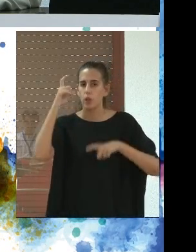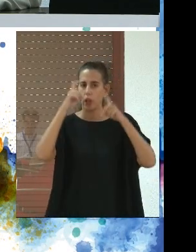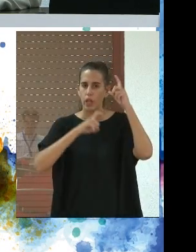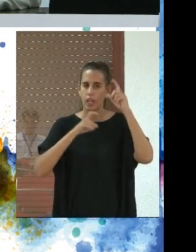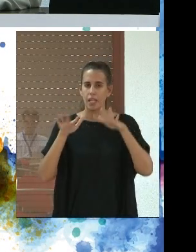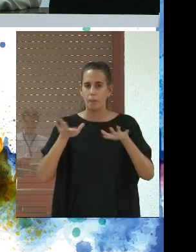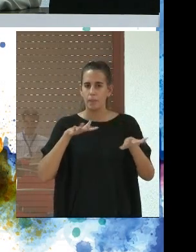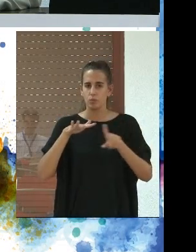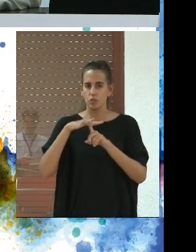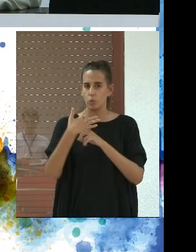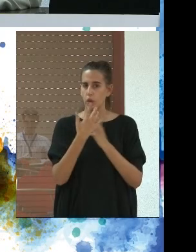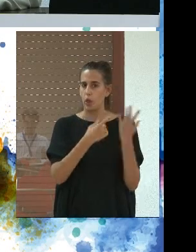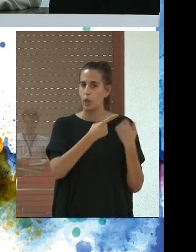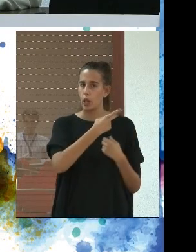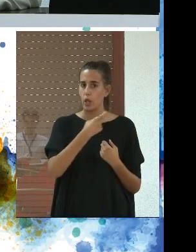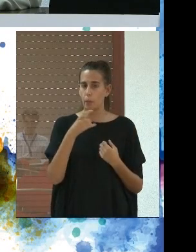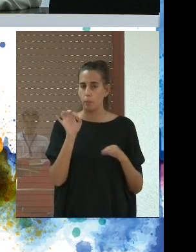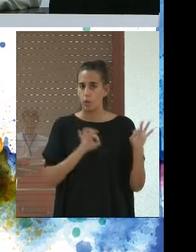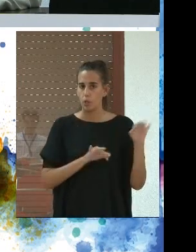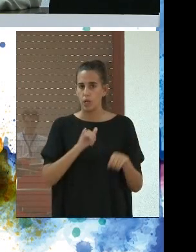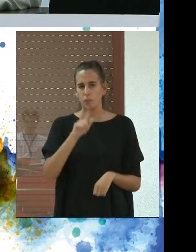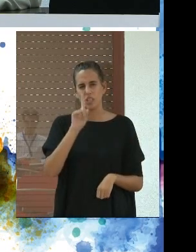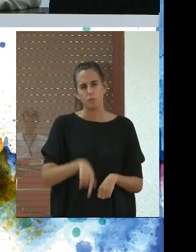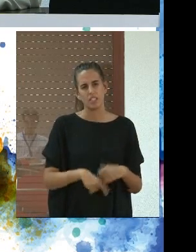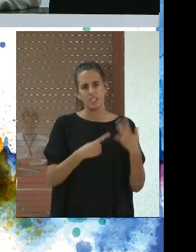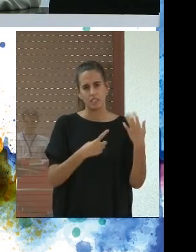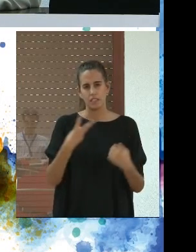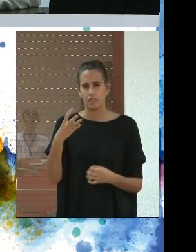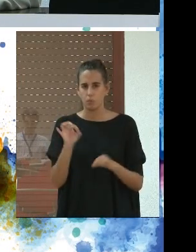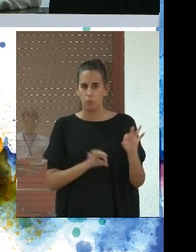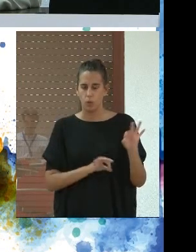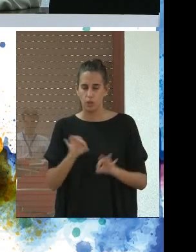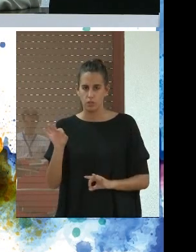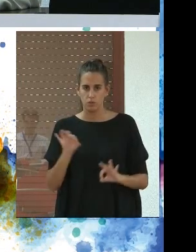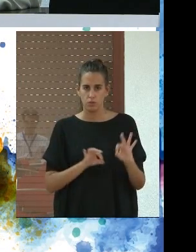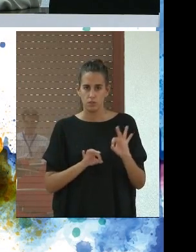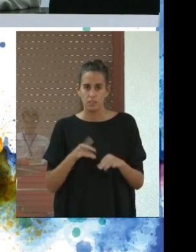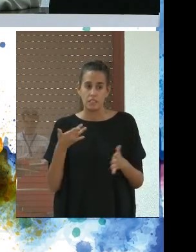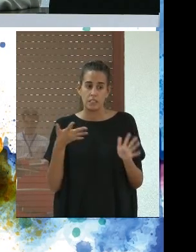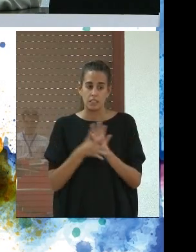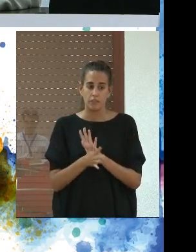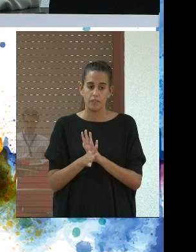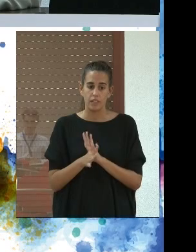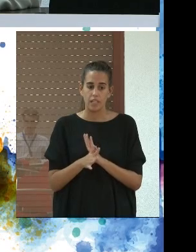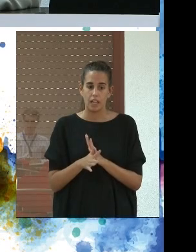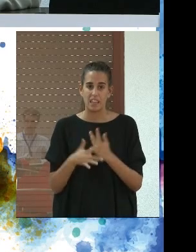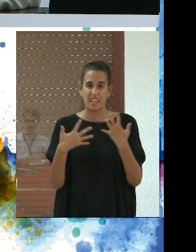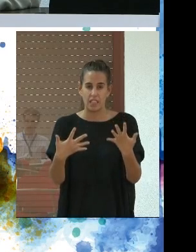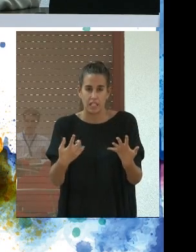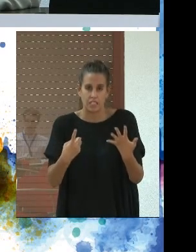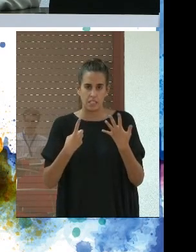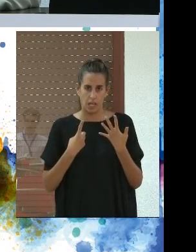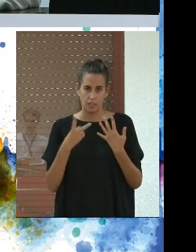obtain 87% when doing the mastication movements. Also with the eyebrows, some people got the 100%.